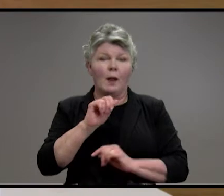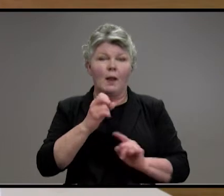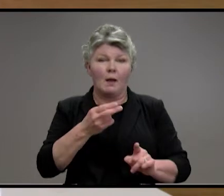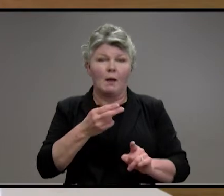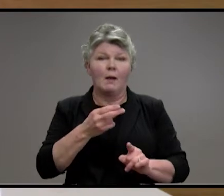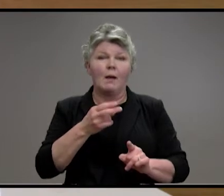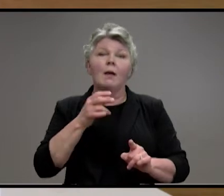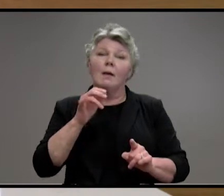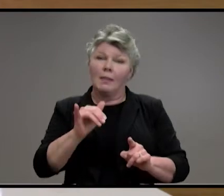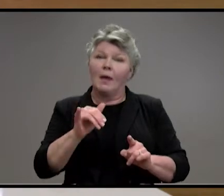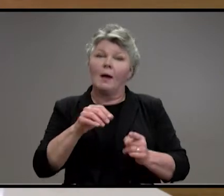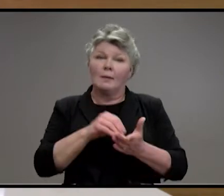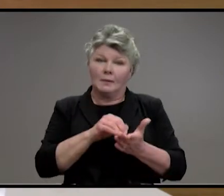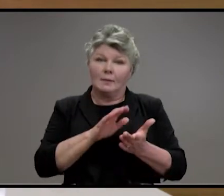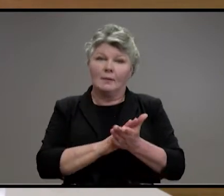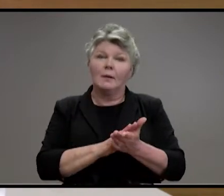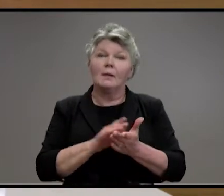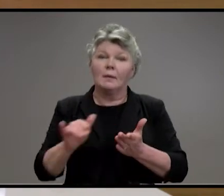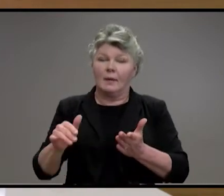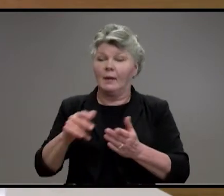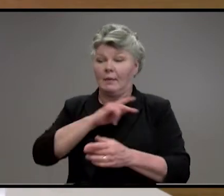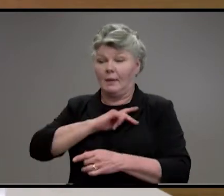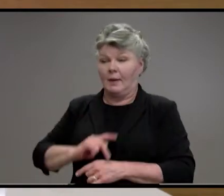Jerusalem mounted on a donkey's colt.